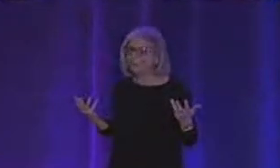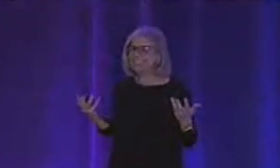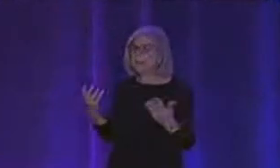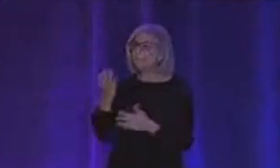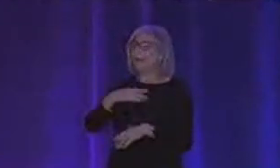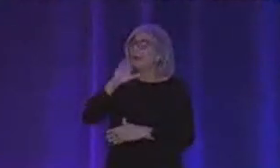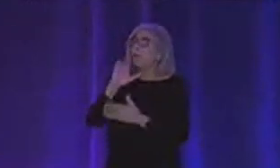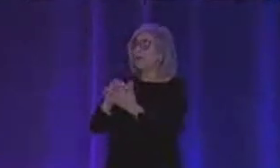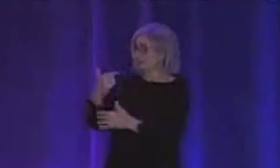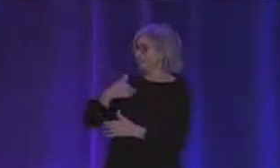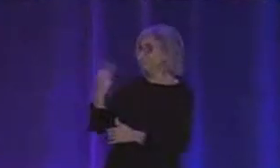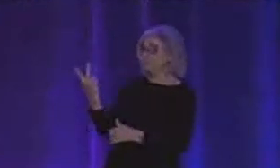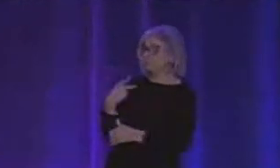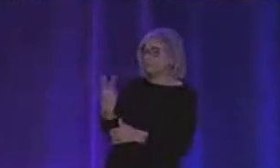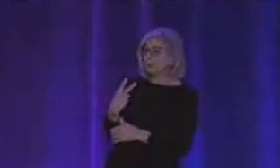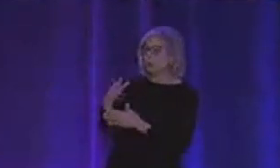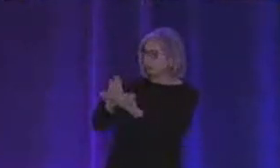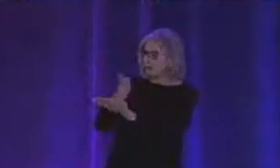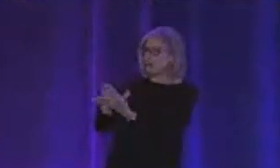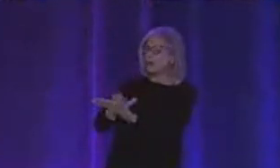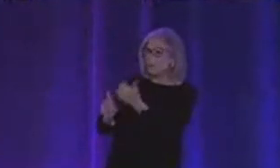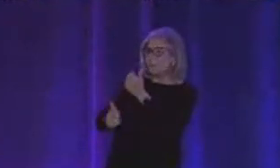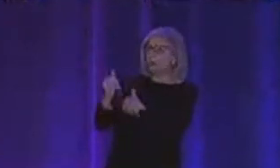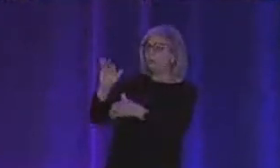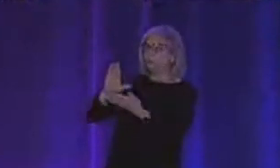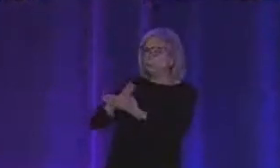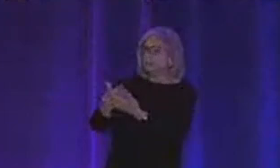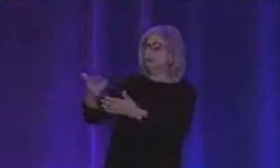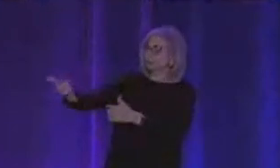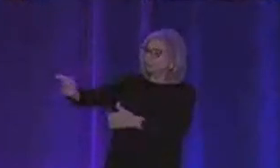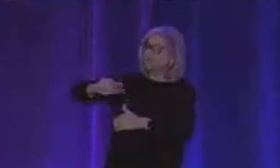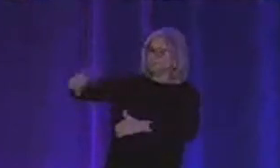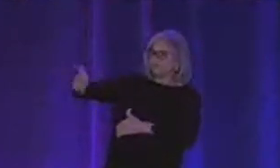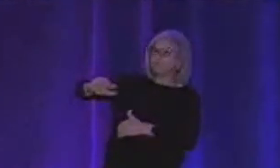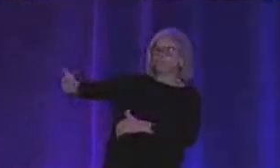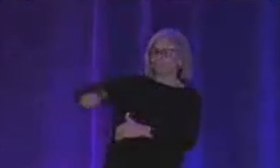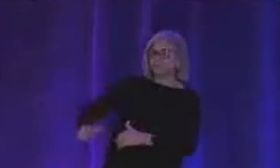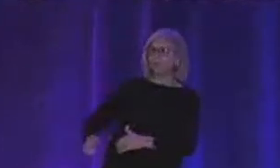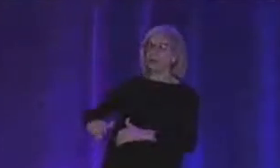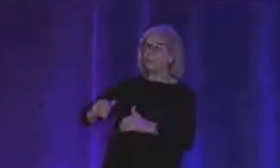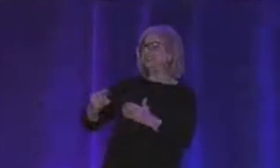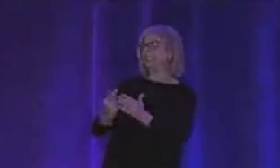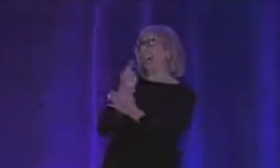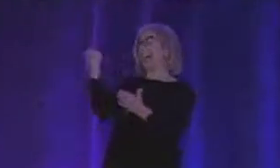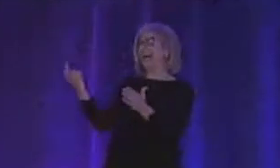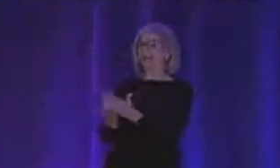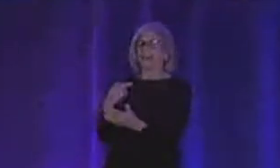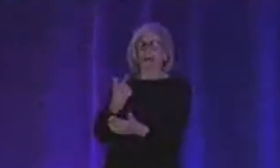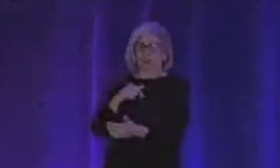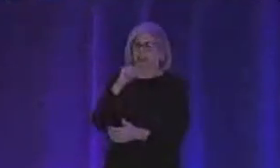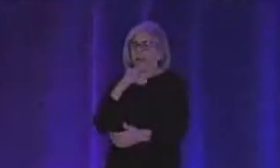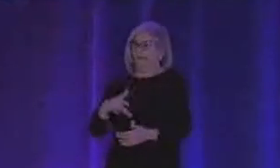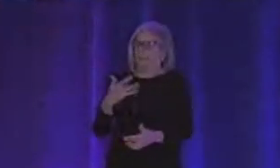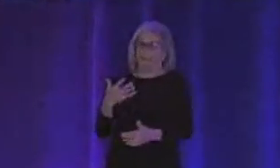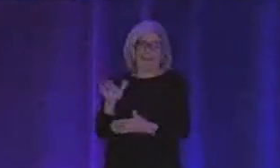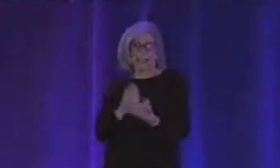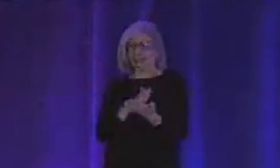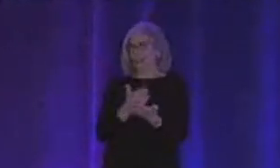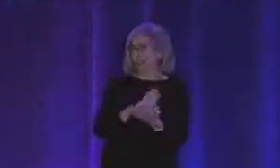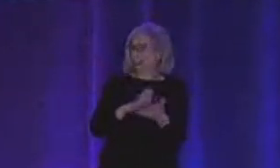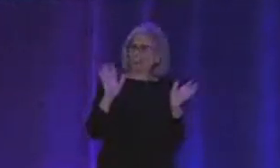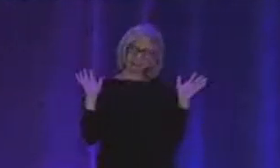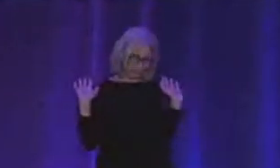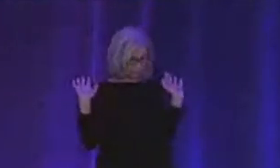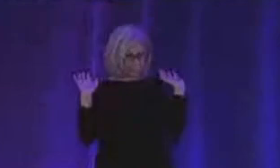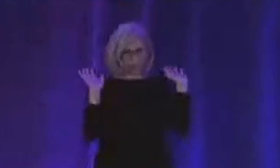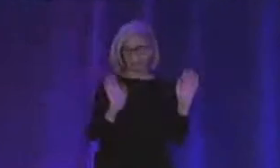So my wife and I, we cook most of the meals. We kind of switch off. But every now and then, sometimes we just don't feel like cooking. And when